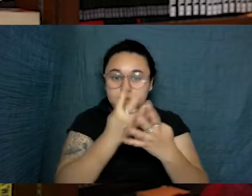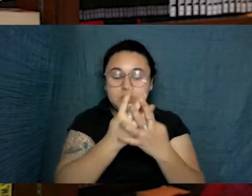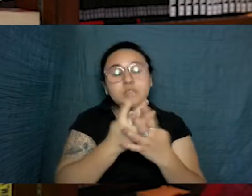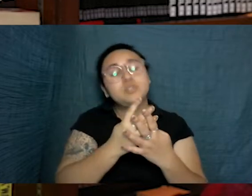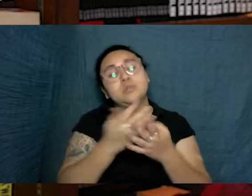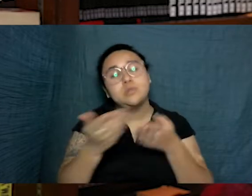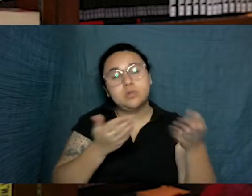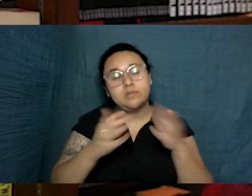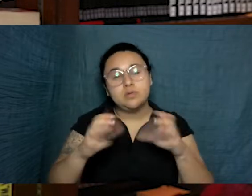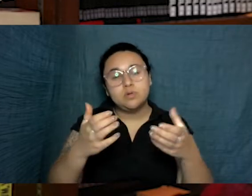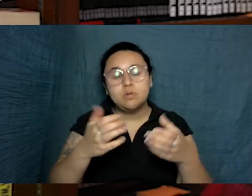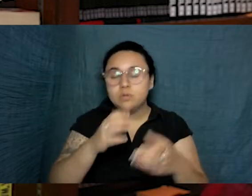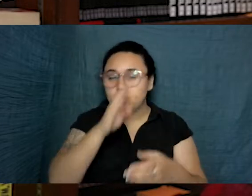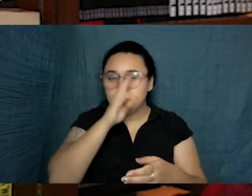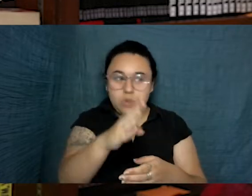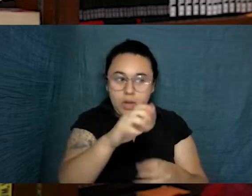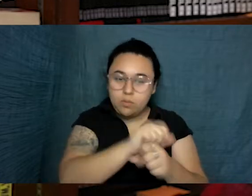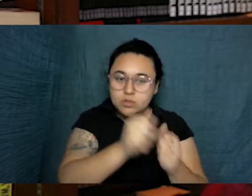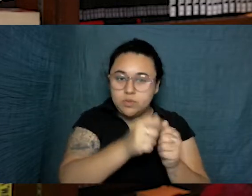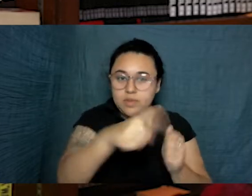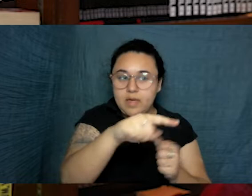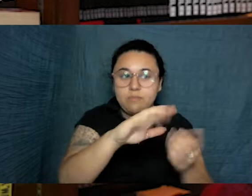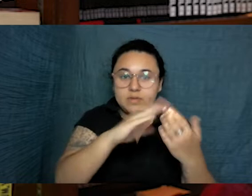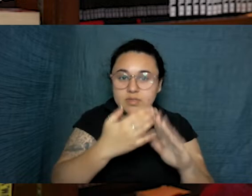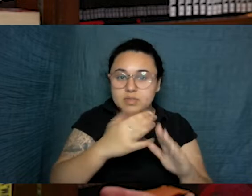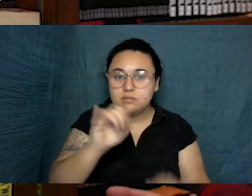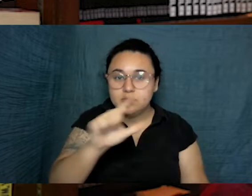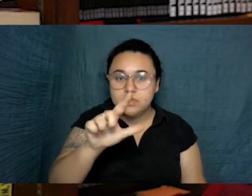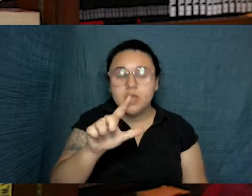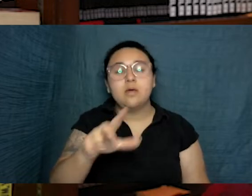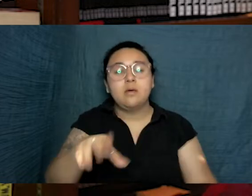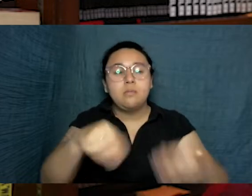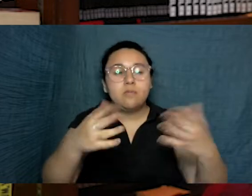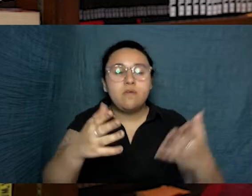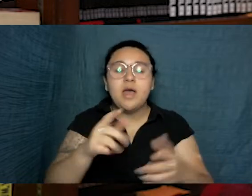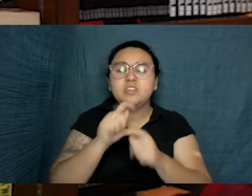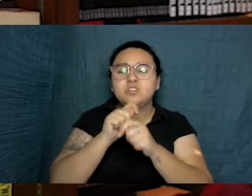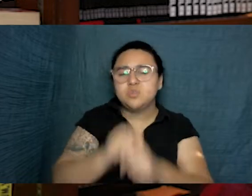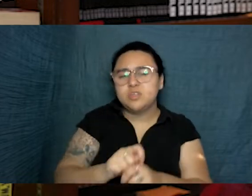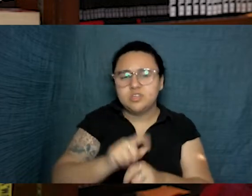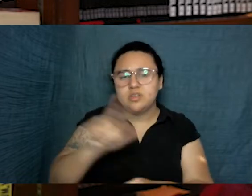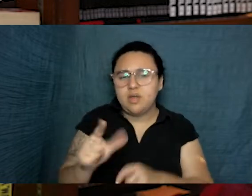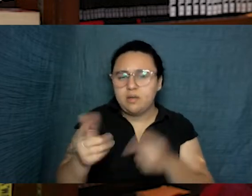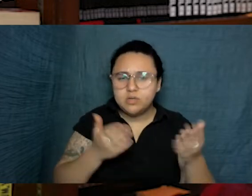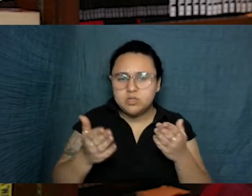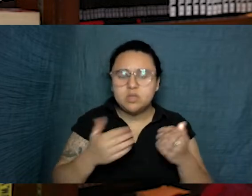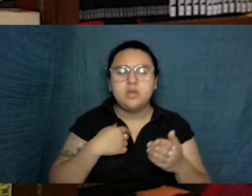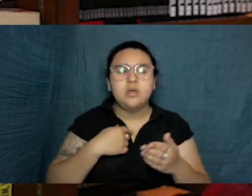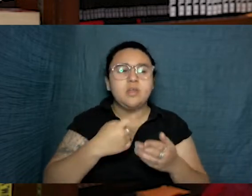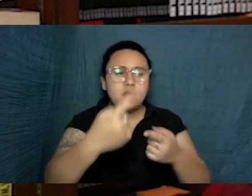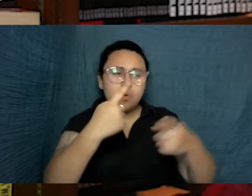directly in city jail facilities, providing traditional library services. They answer